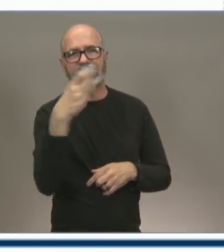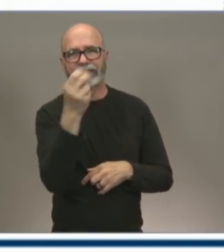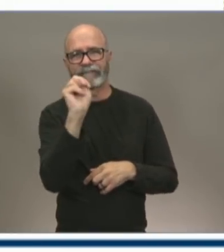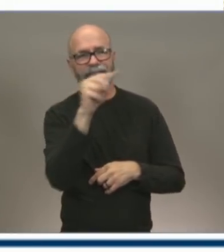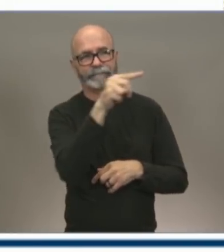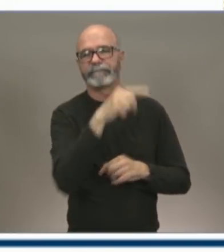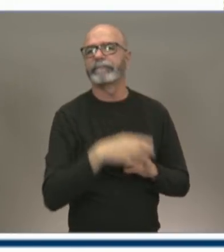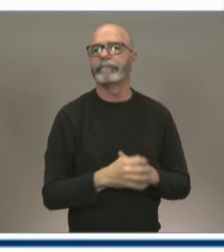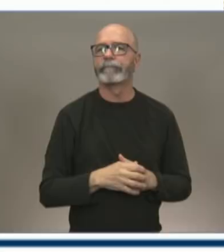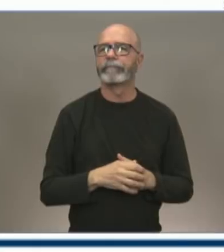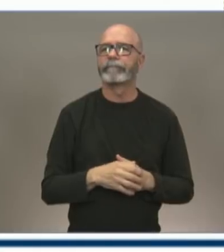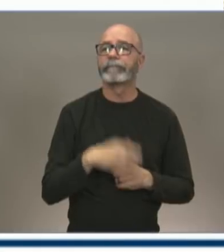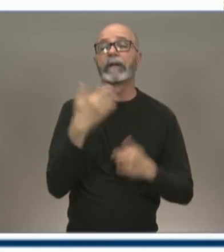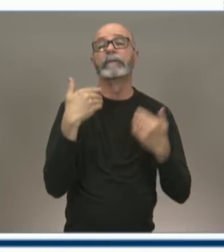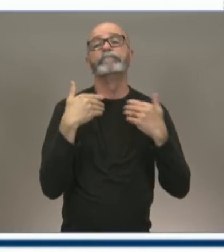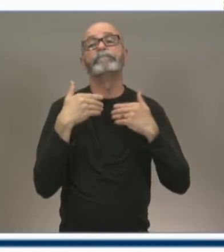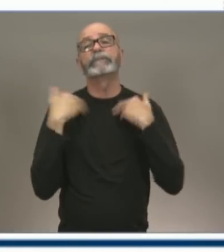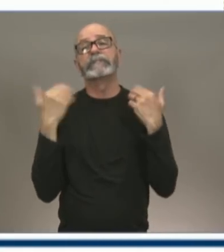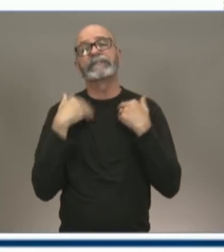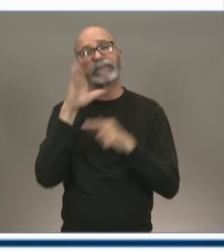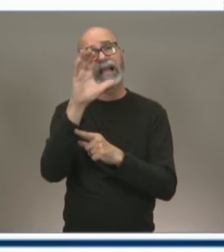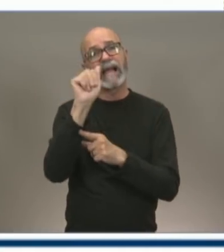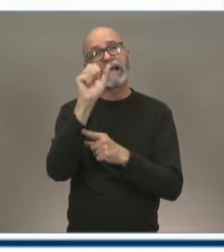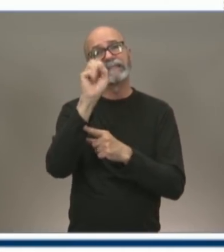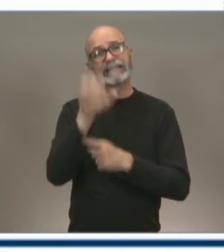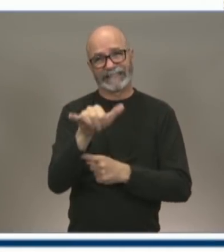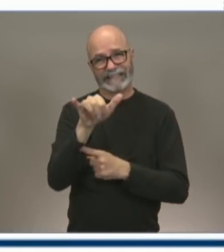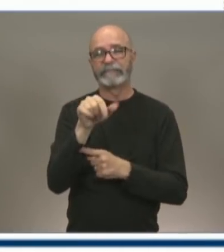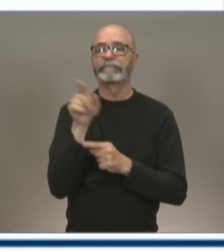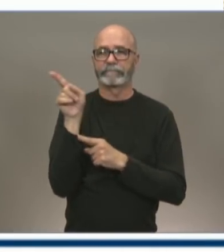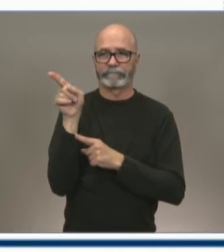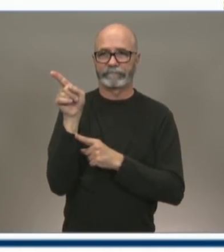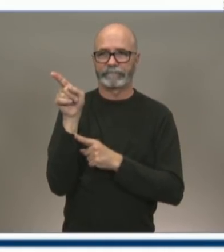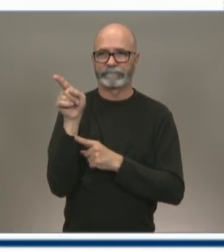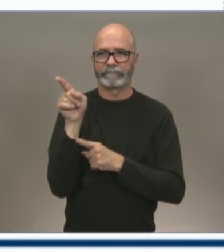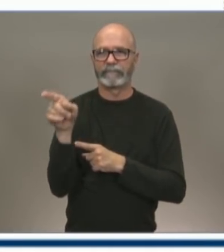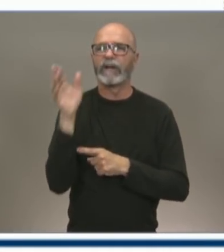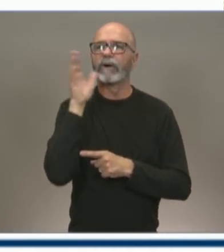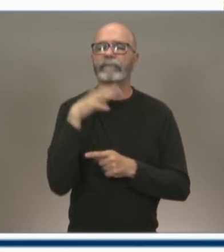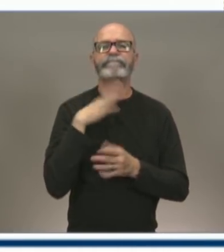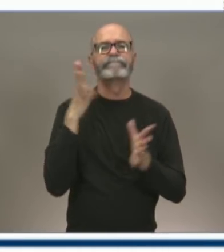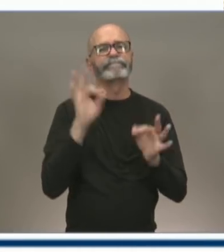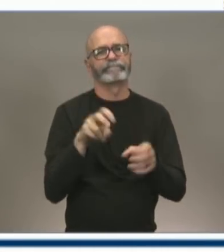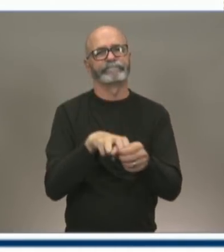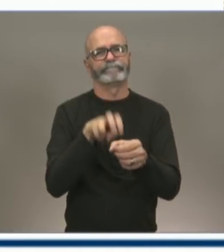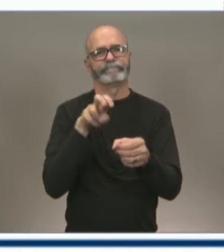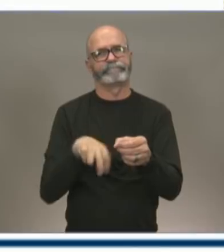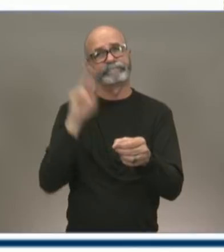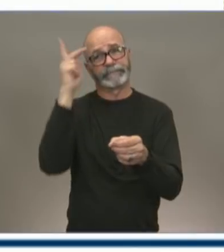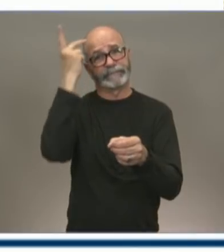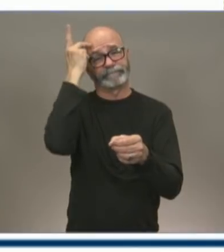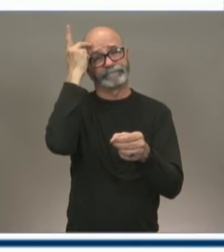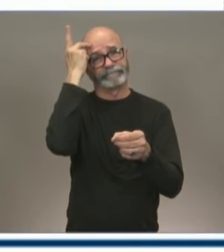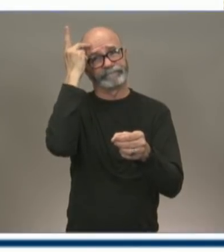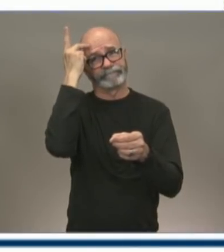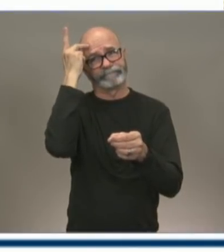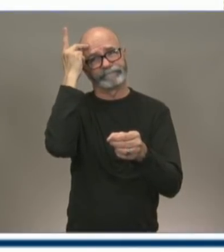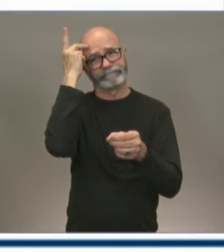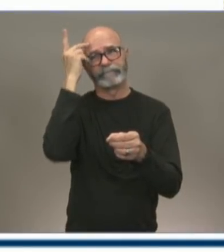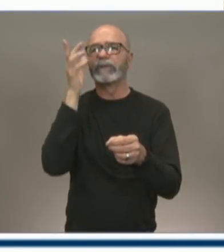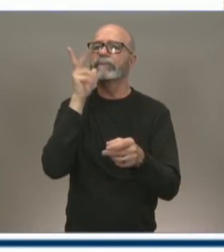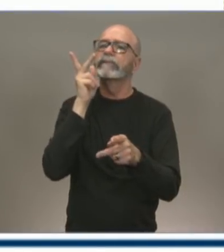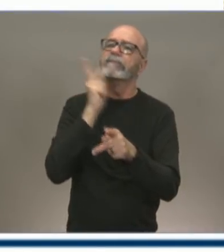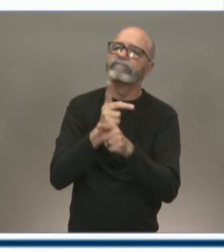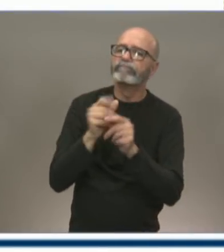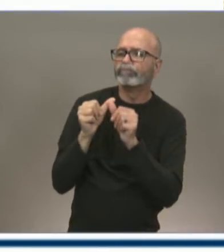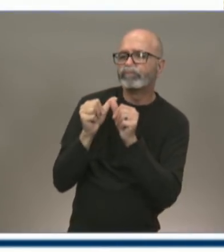Casey announced she would be stepping back from politics, she clarified she'll carry out her term as MLA for Colchester North until an election is called. I'm